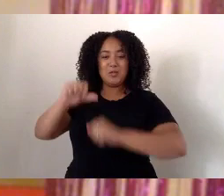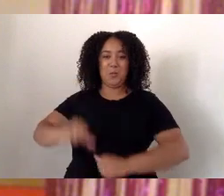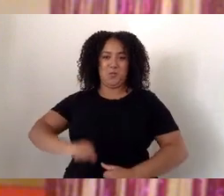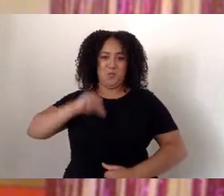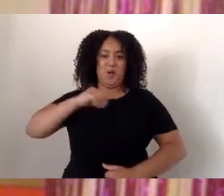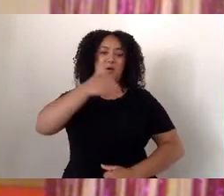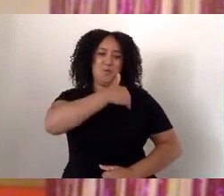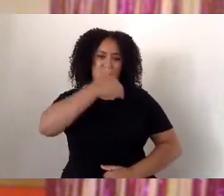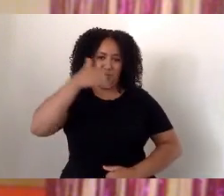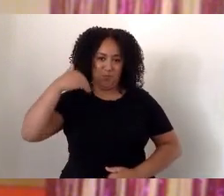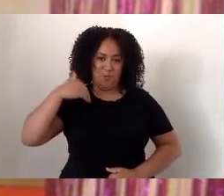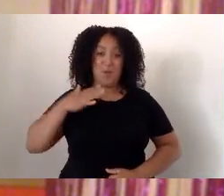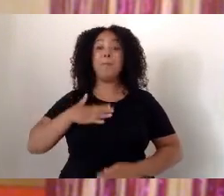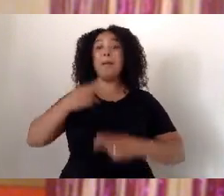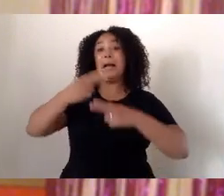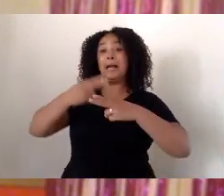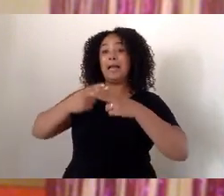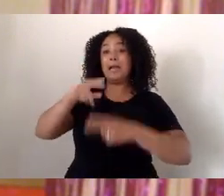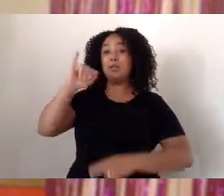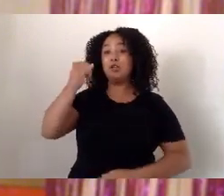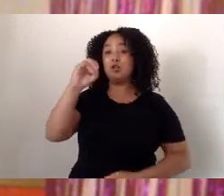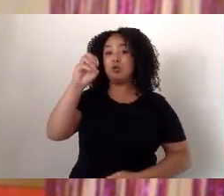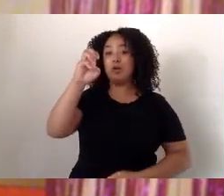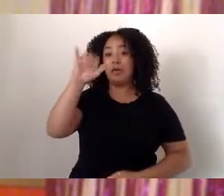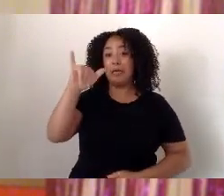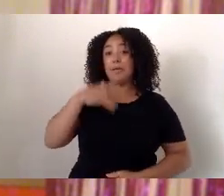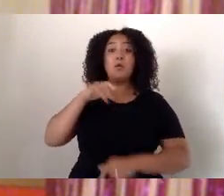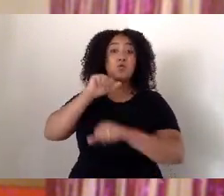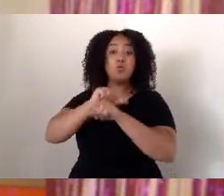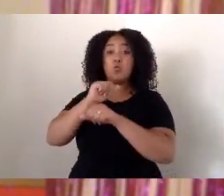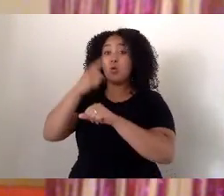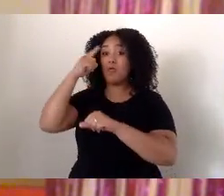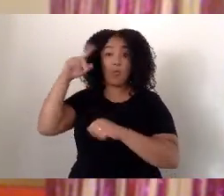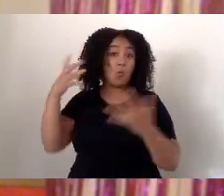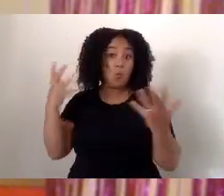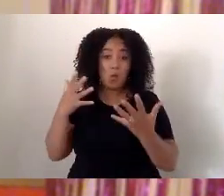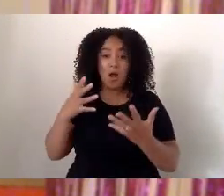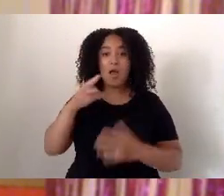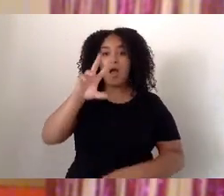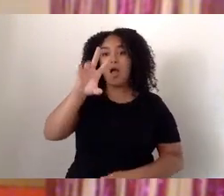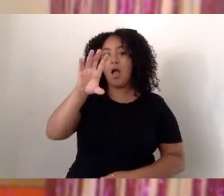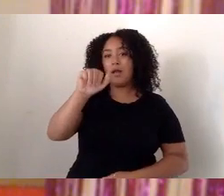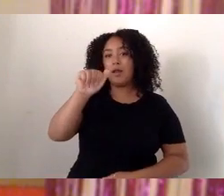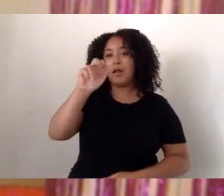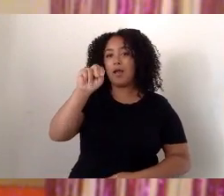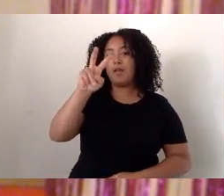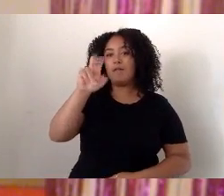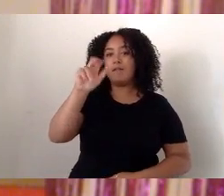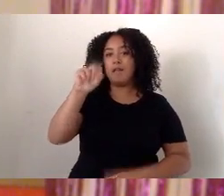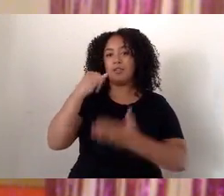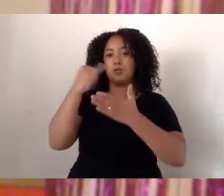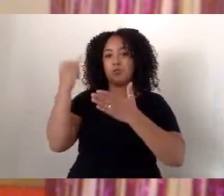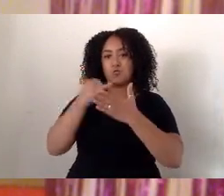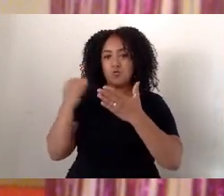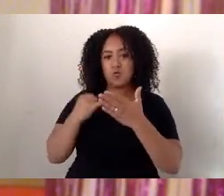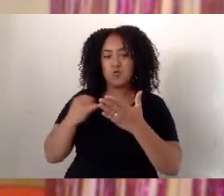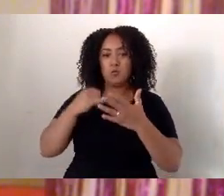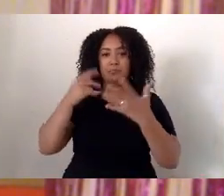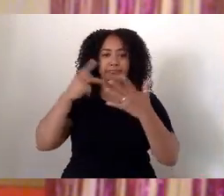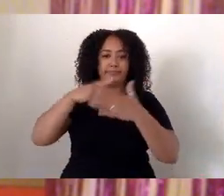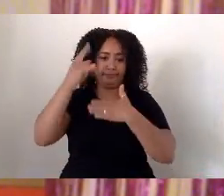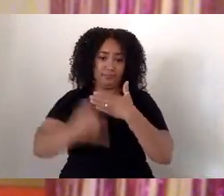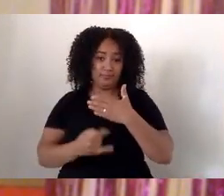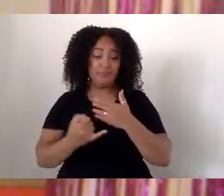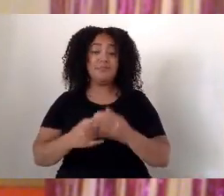company called Canvas Arts Action Programs, and today we are here to do some really fun crafts, making some puppets,